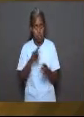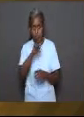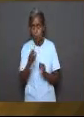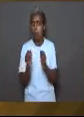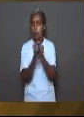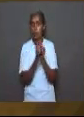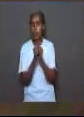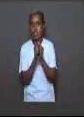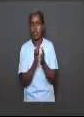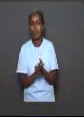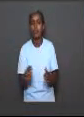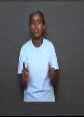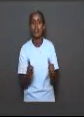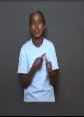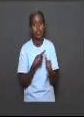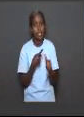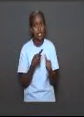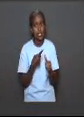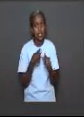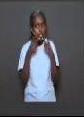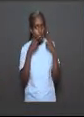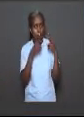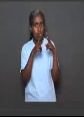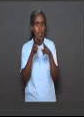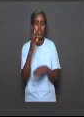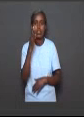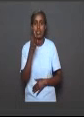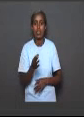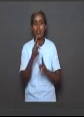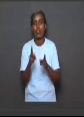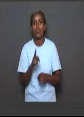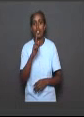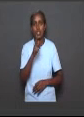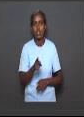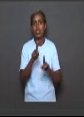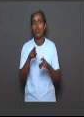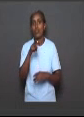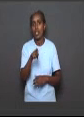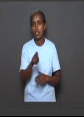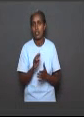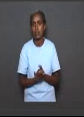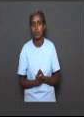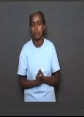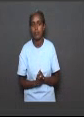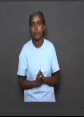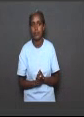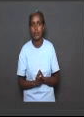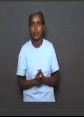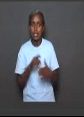problem together. First, let us look at f of g of